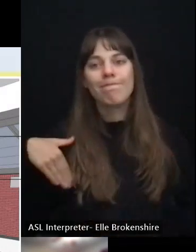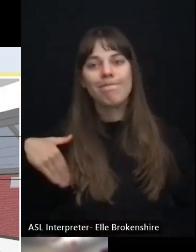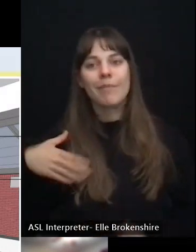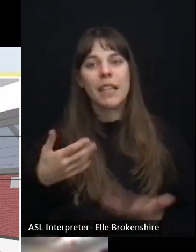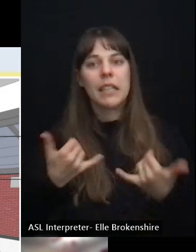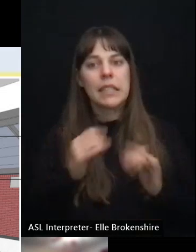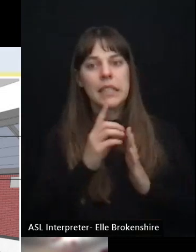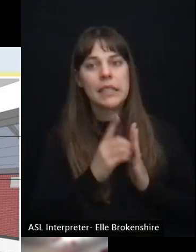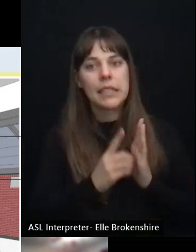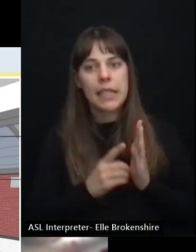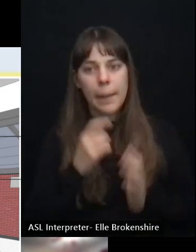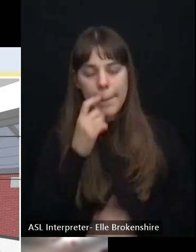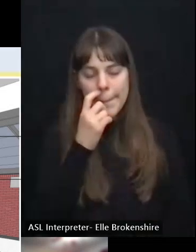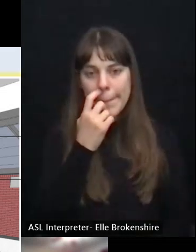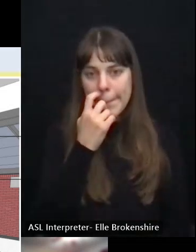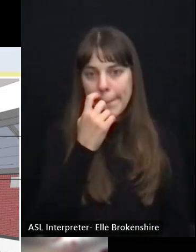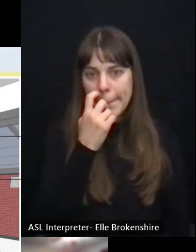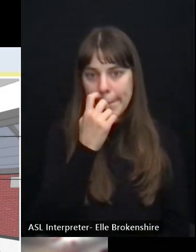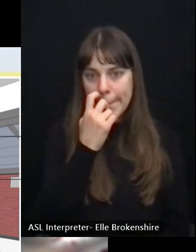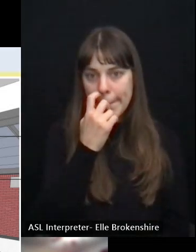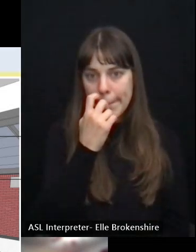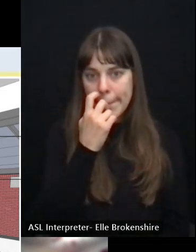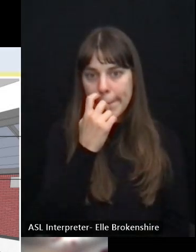premature as we're still in design.